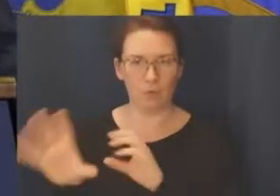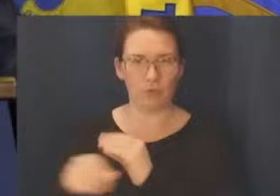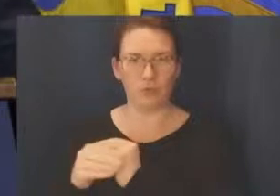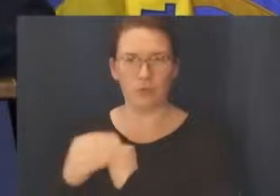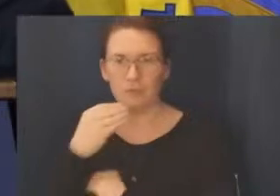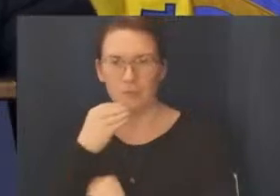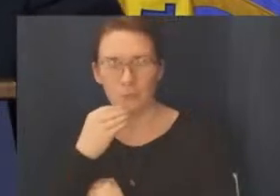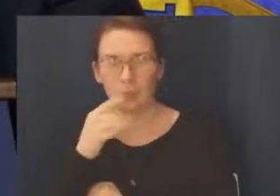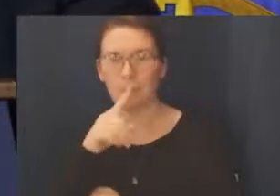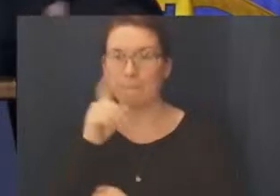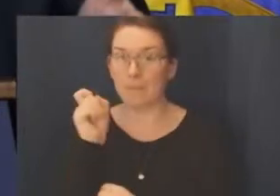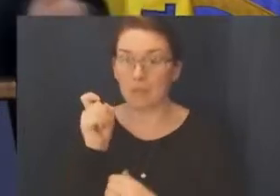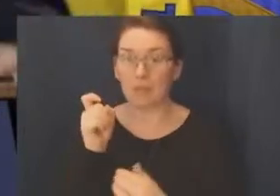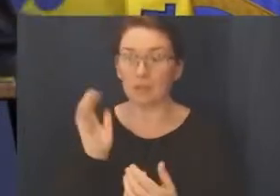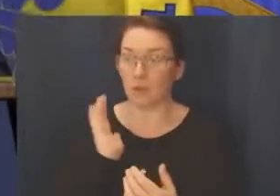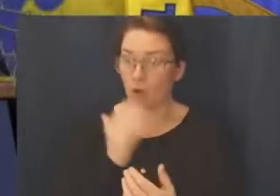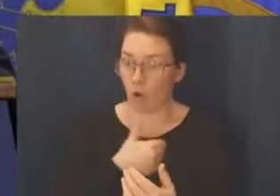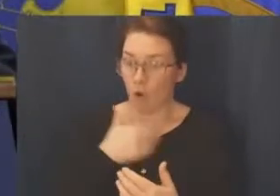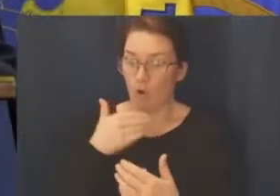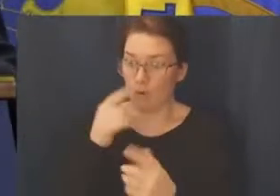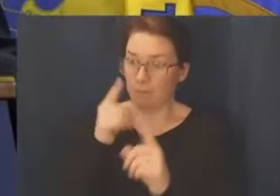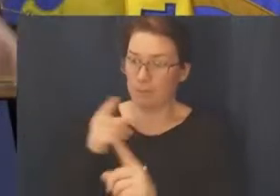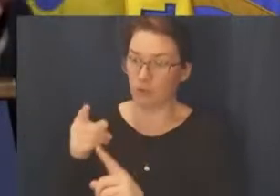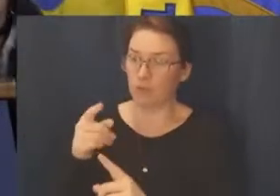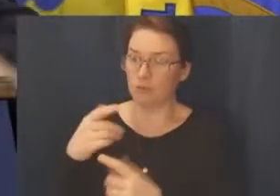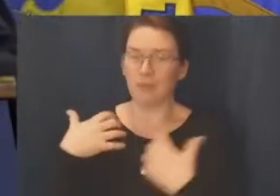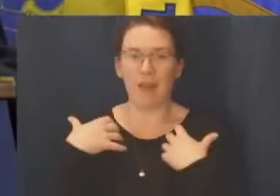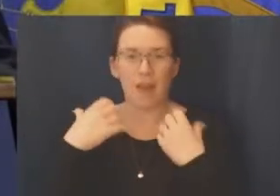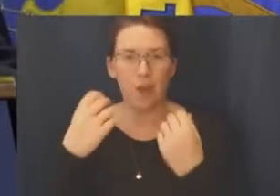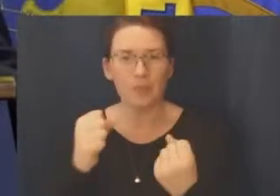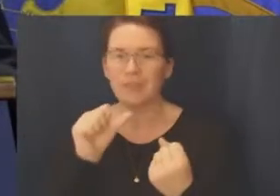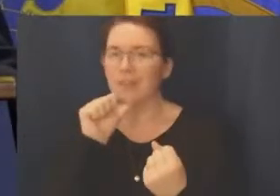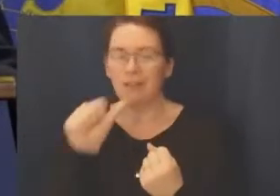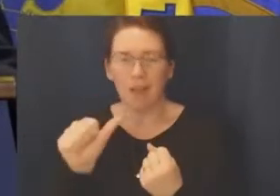disease. And as part of this process, thank you.